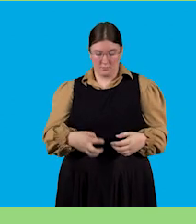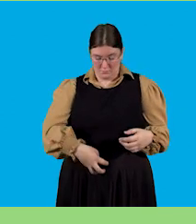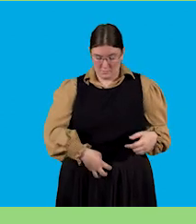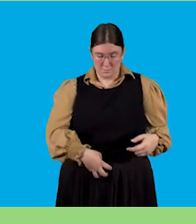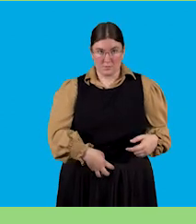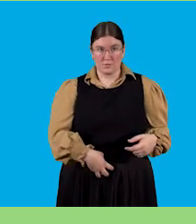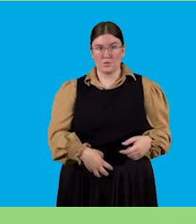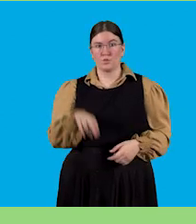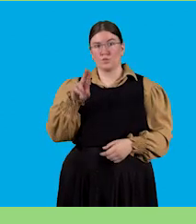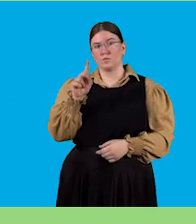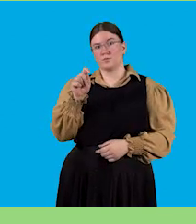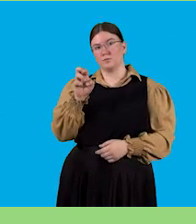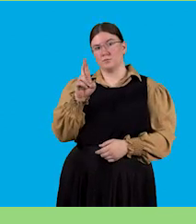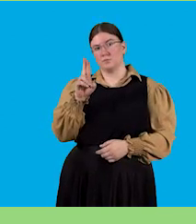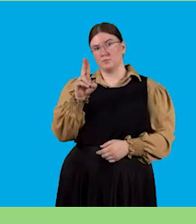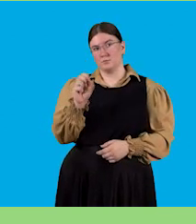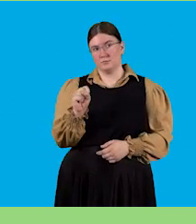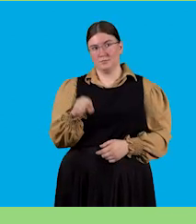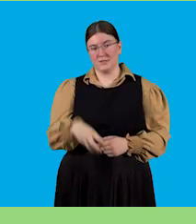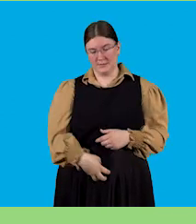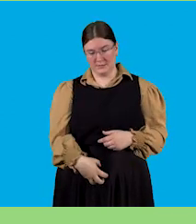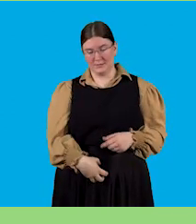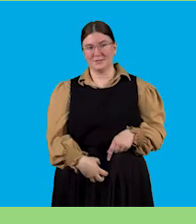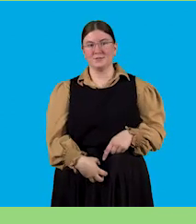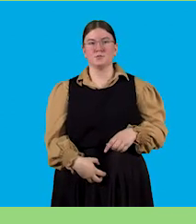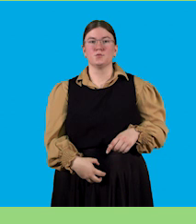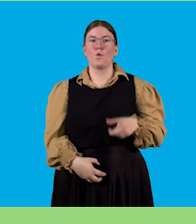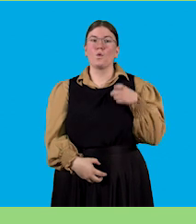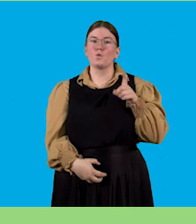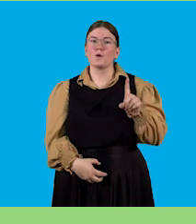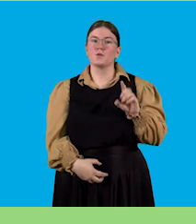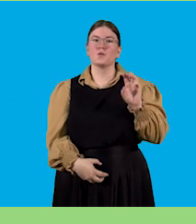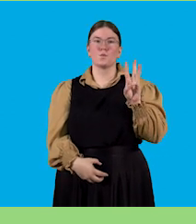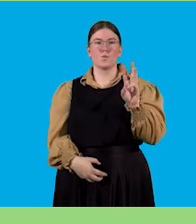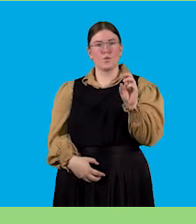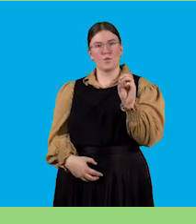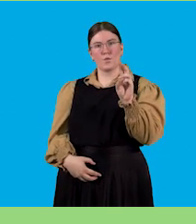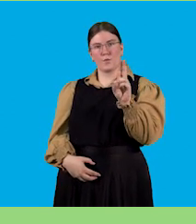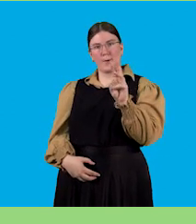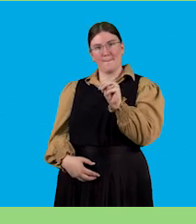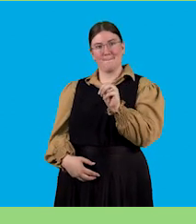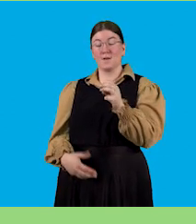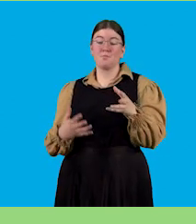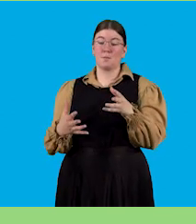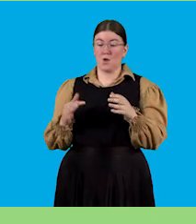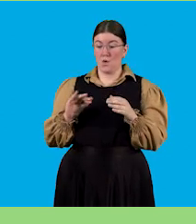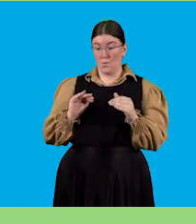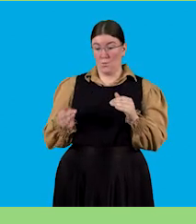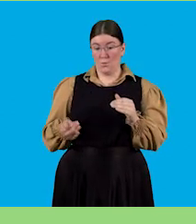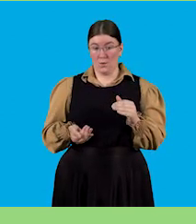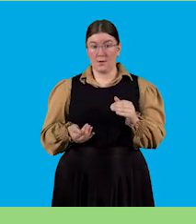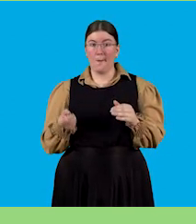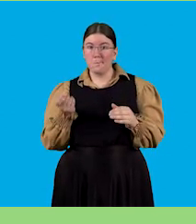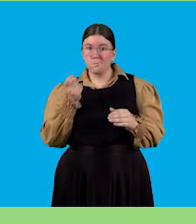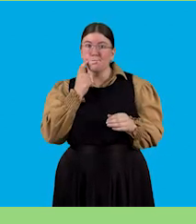We then have the uterus. It is also known as the womb, and if a female falls